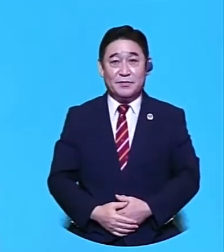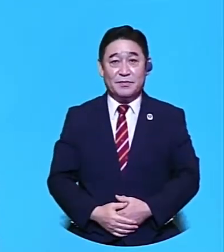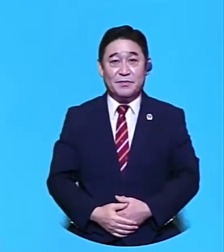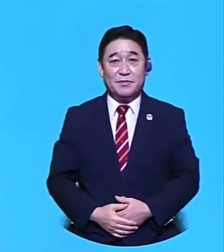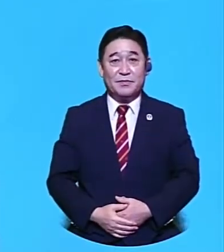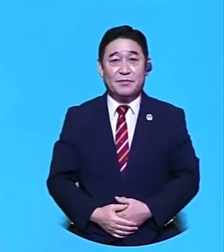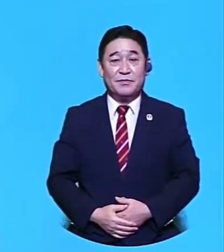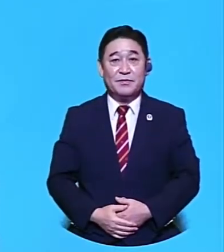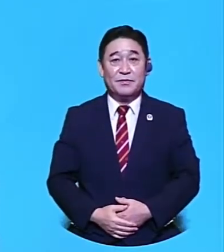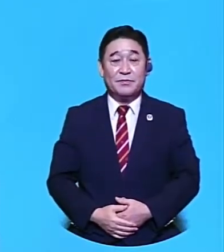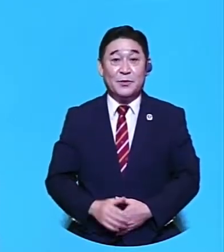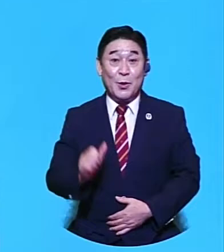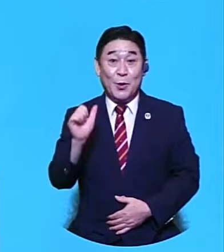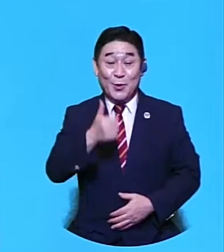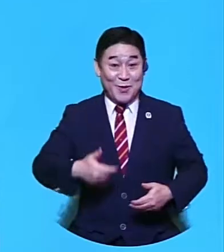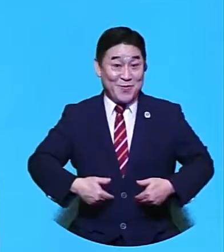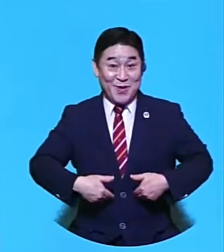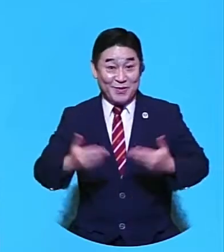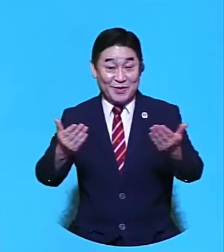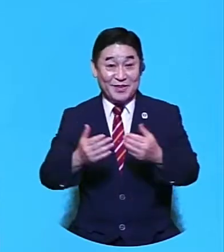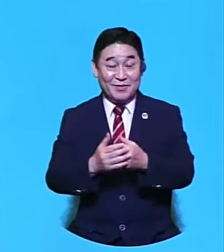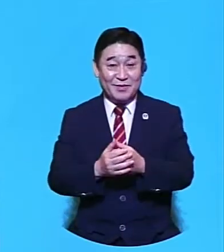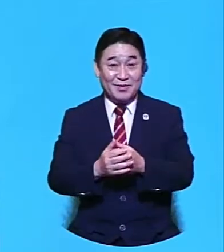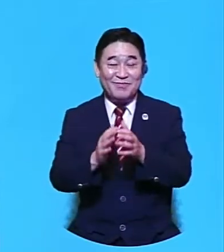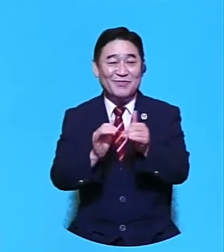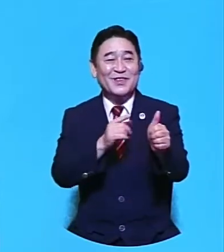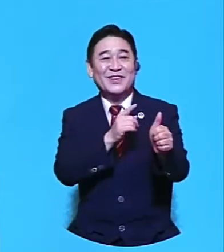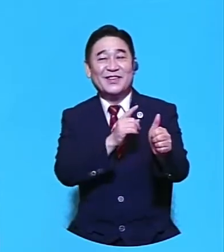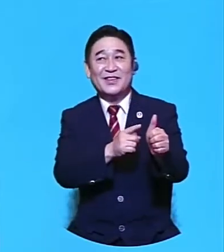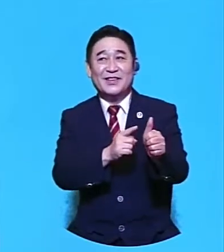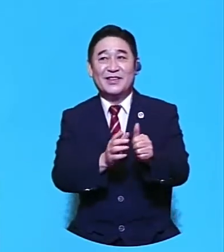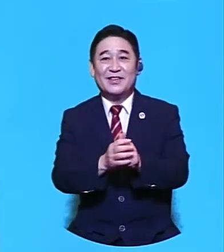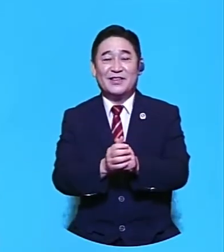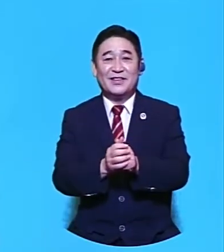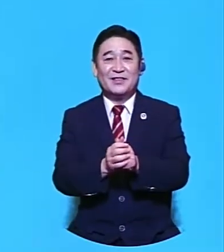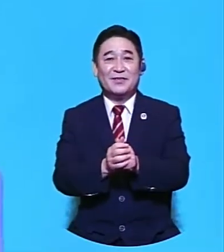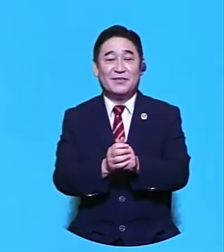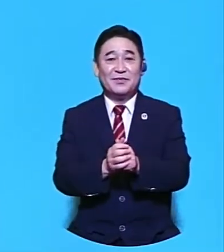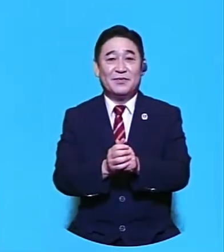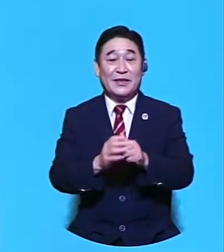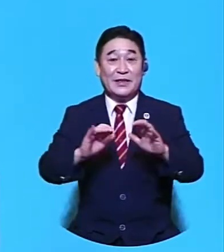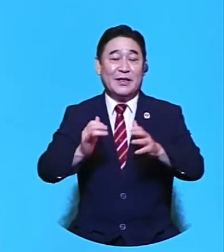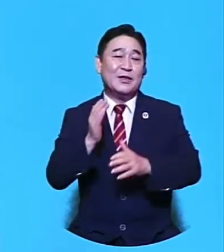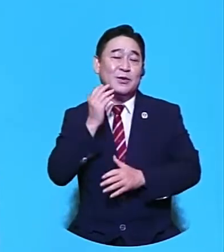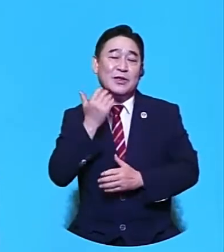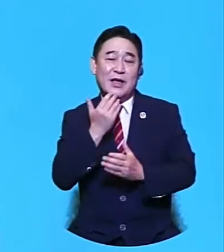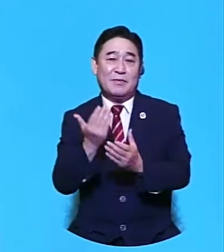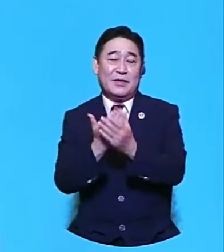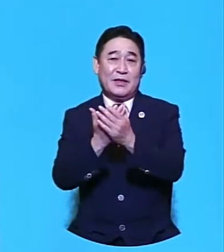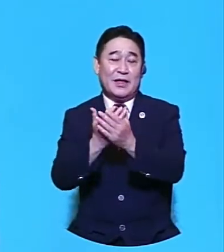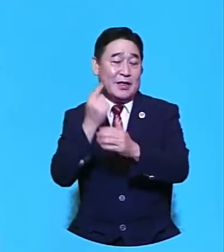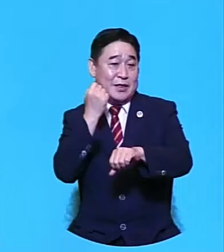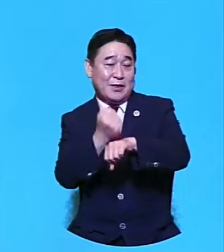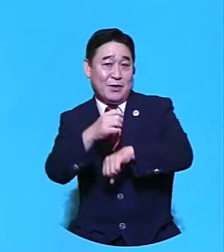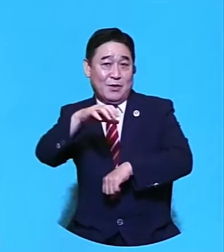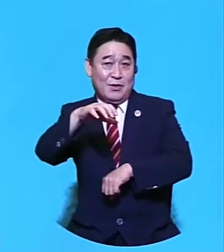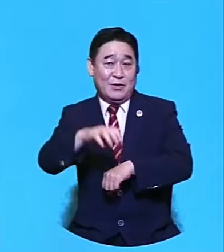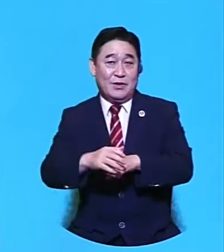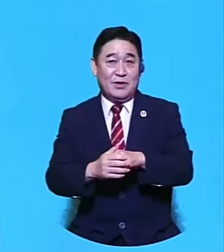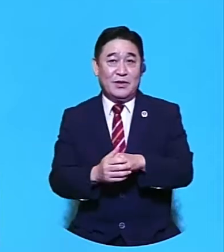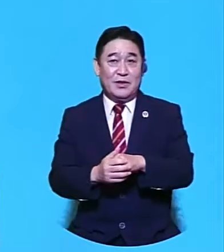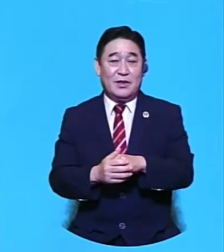to introduce him, but Frank, the Lice Berman, who is a